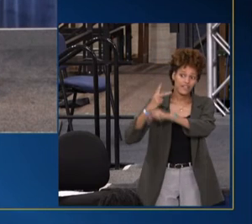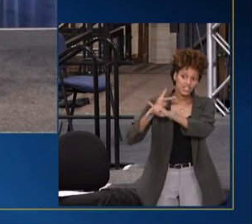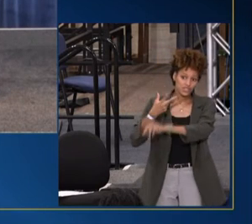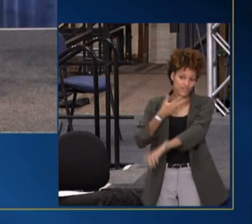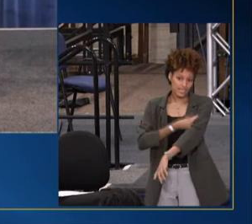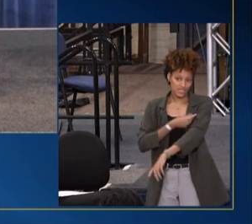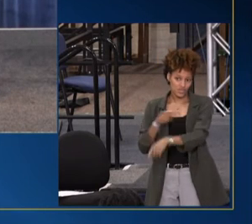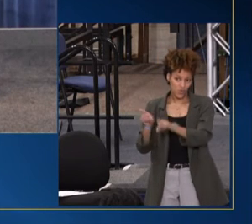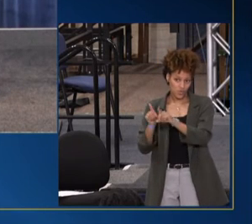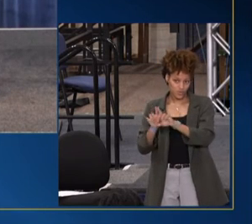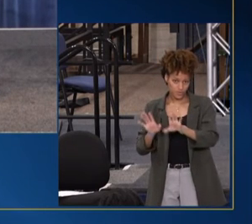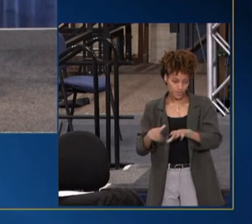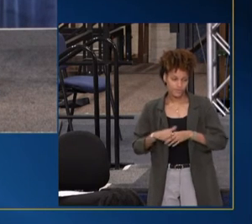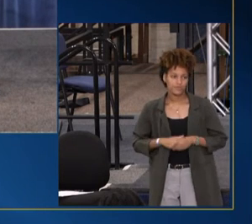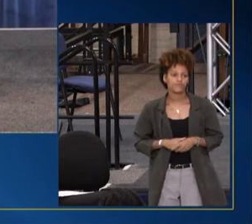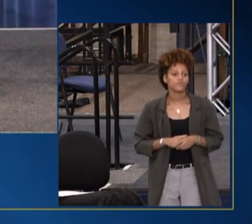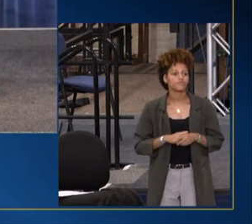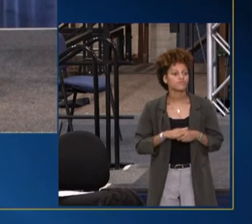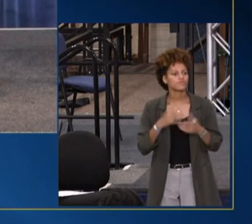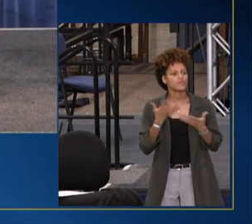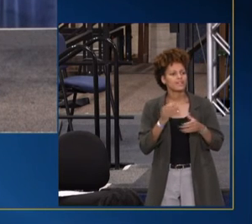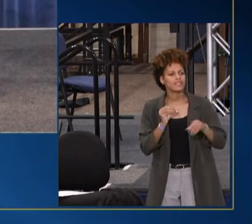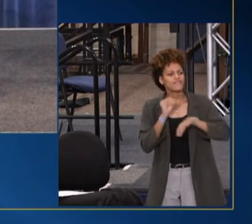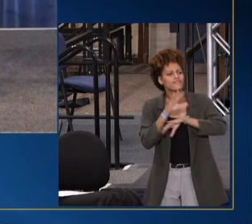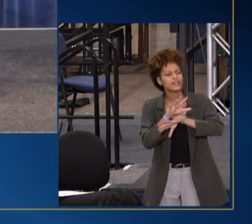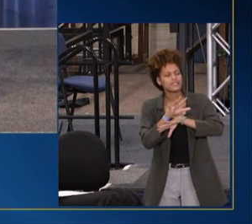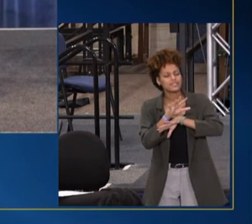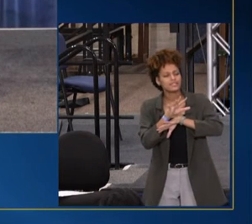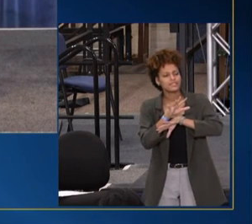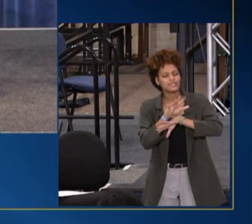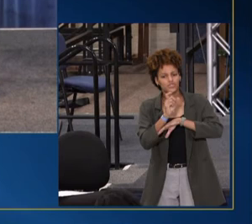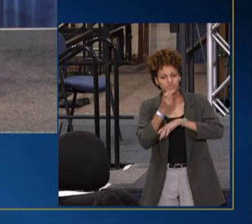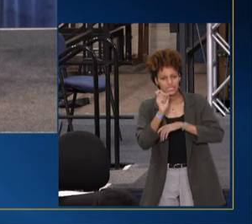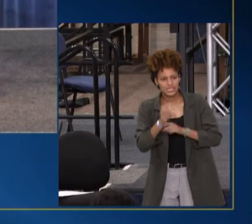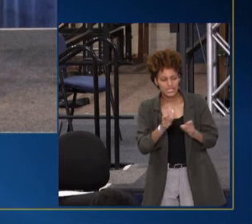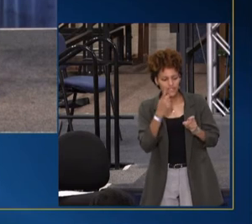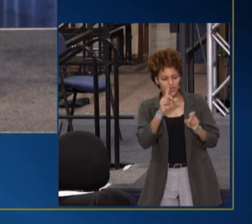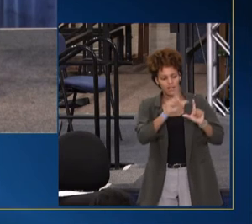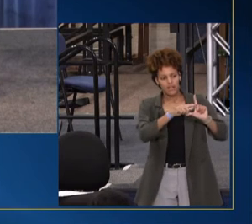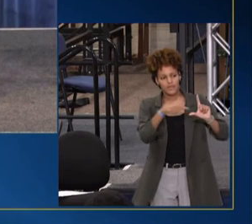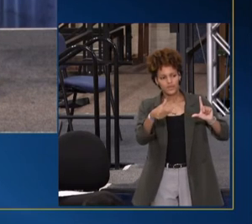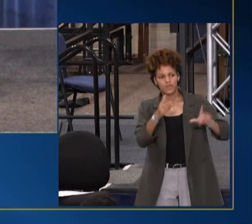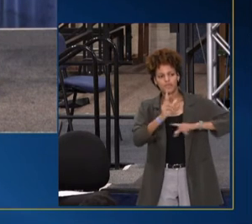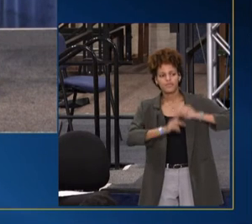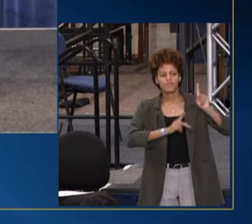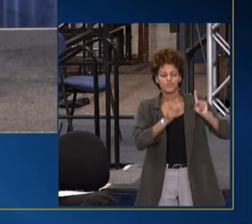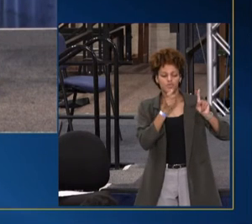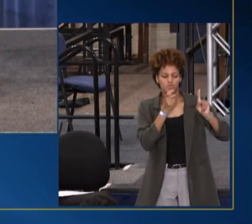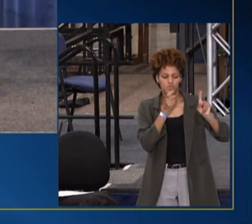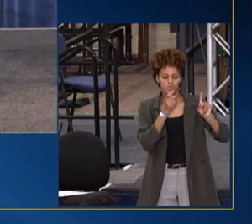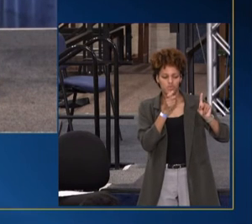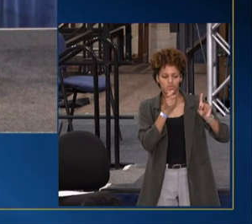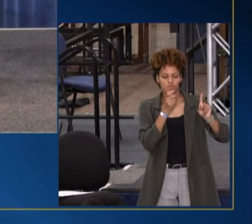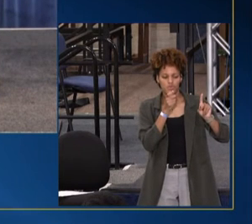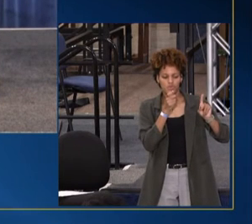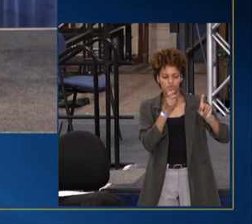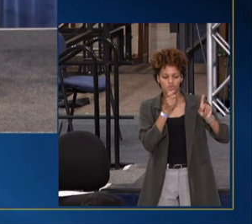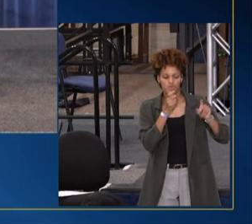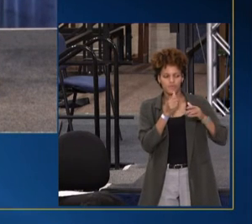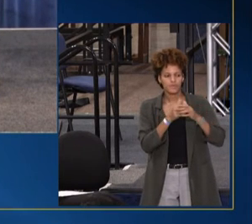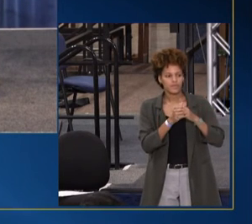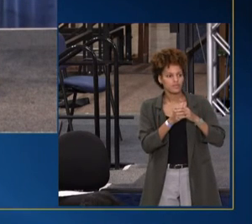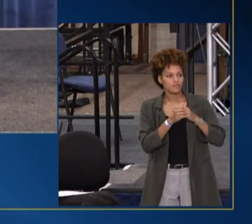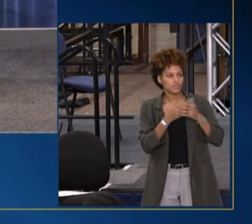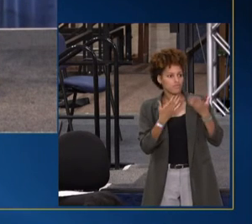vaccine. What advice would you give to LGBTQI plus people who are going to take